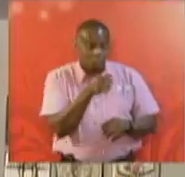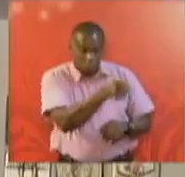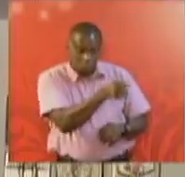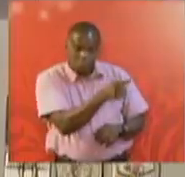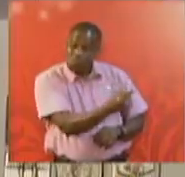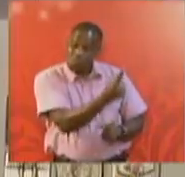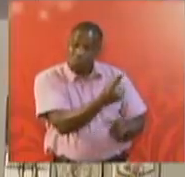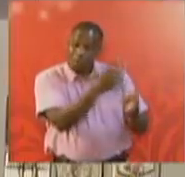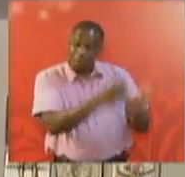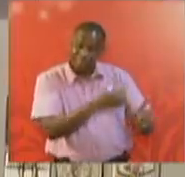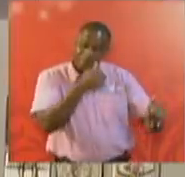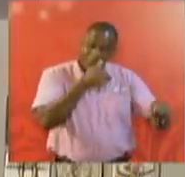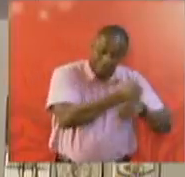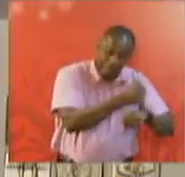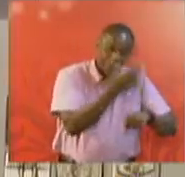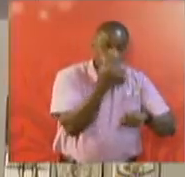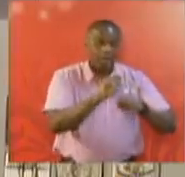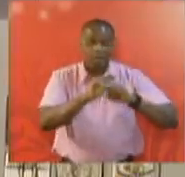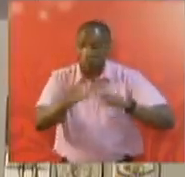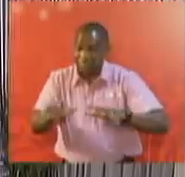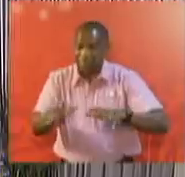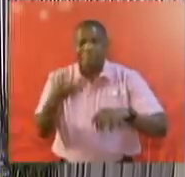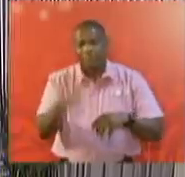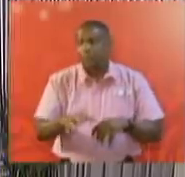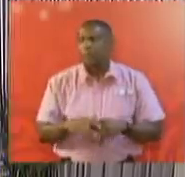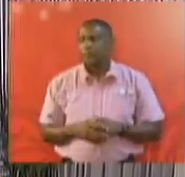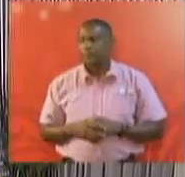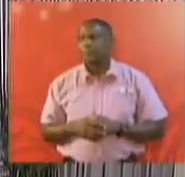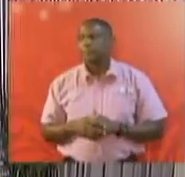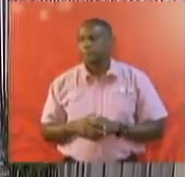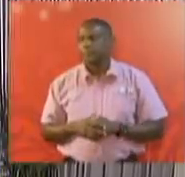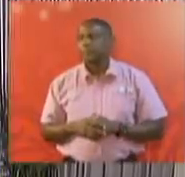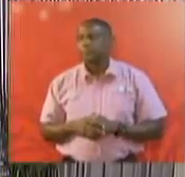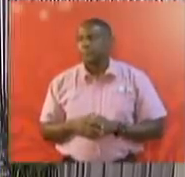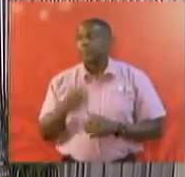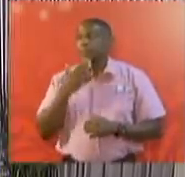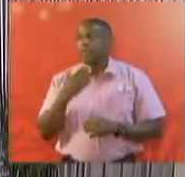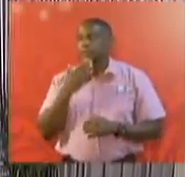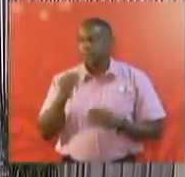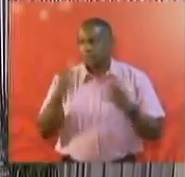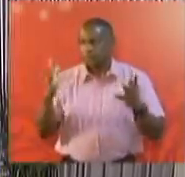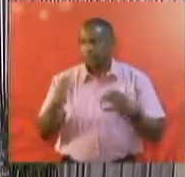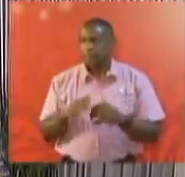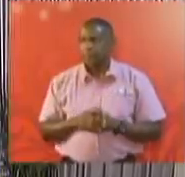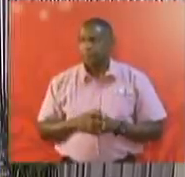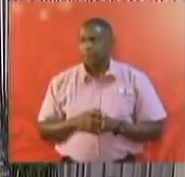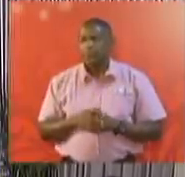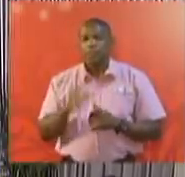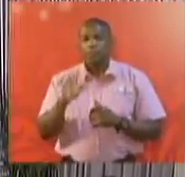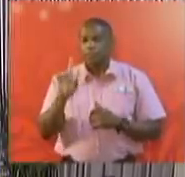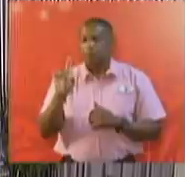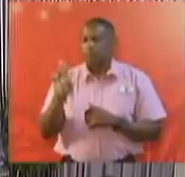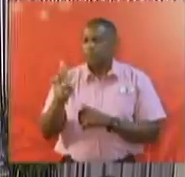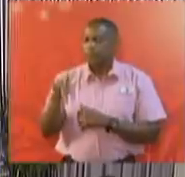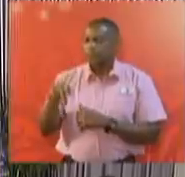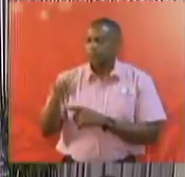transmission to other individuals. And I'll turn you back to Ms. Alcantara. Thank you very much, Dr. Hines. Dr. Parkinson will now present